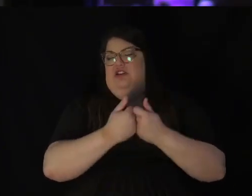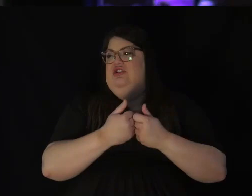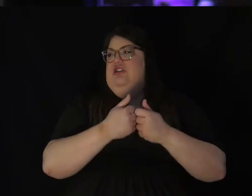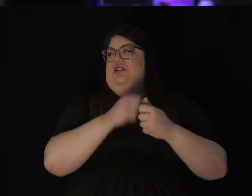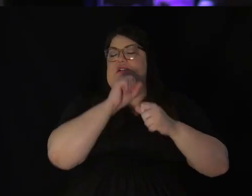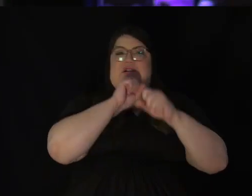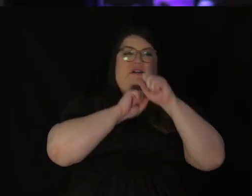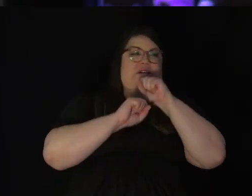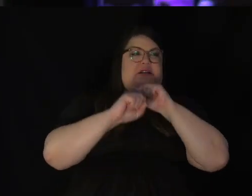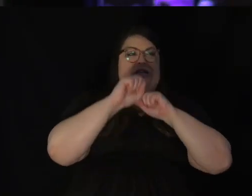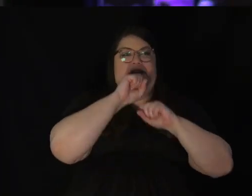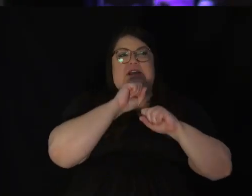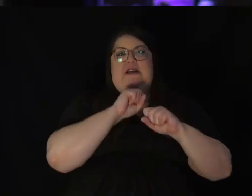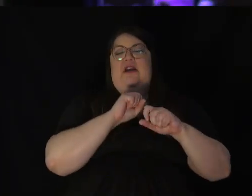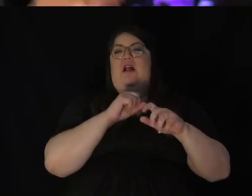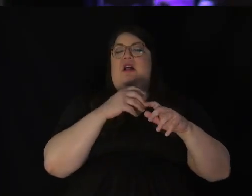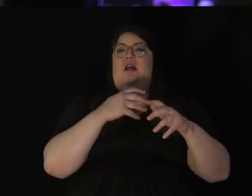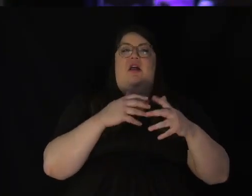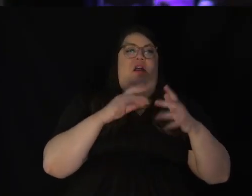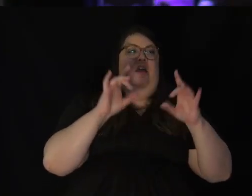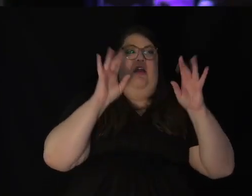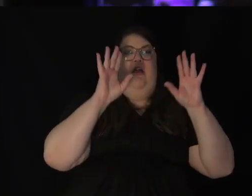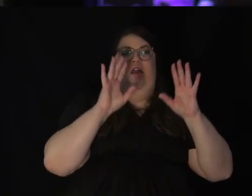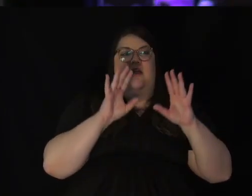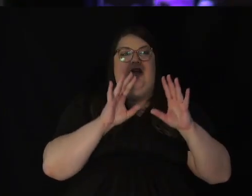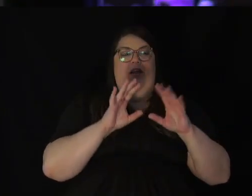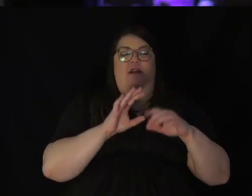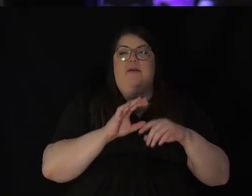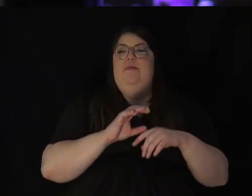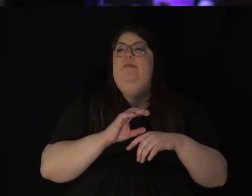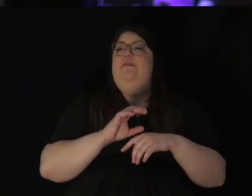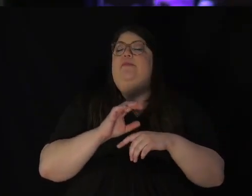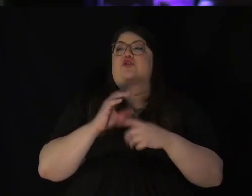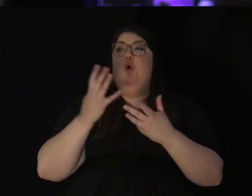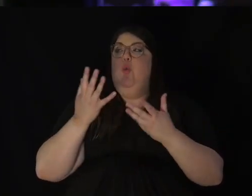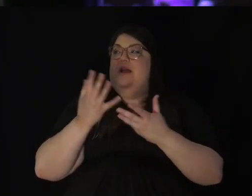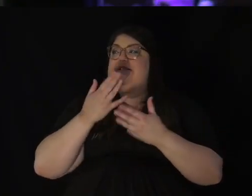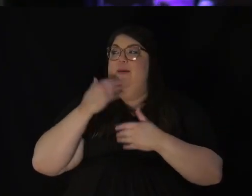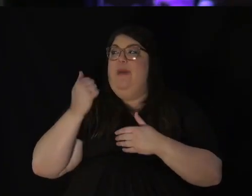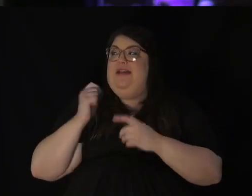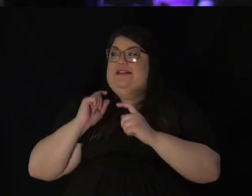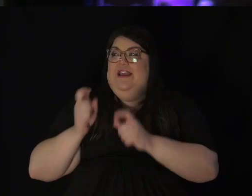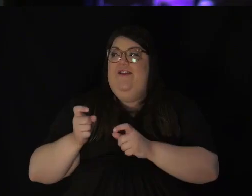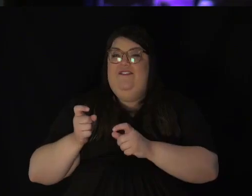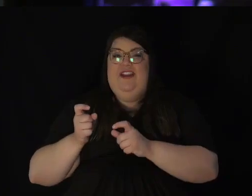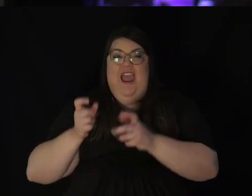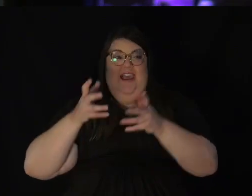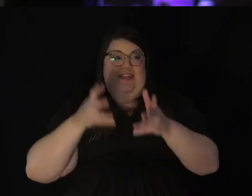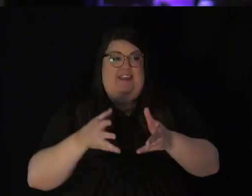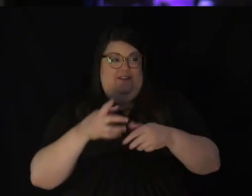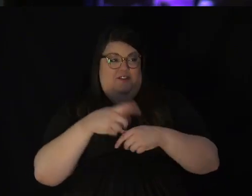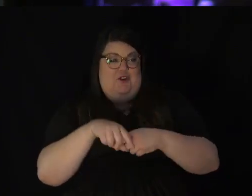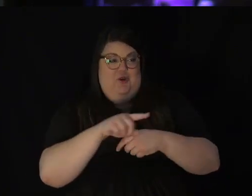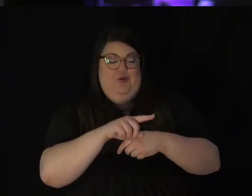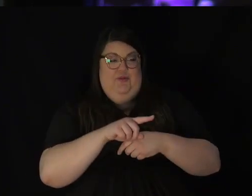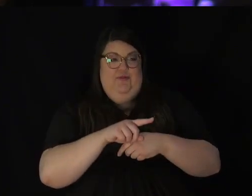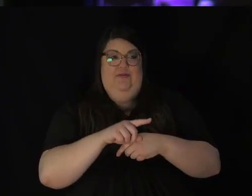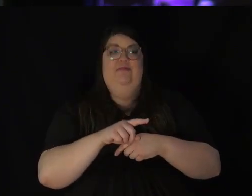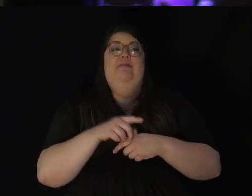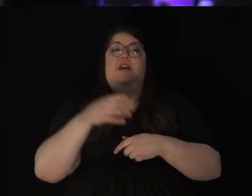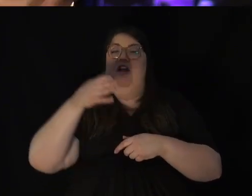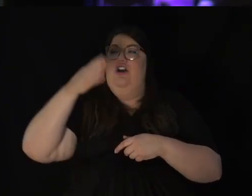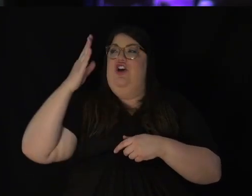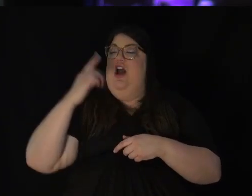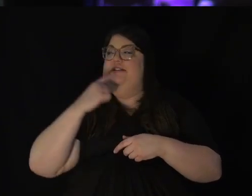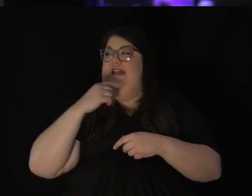and trials and hardships and times. So what's the best gift I can give to you? God says in